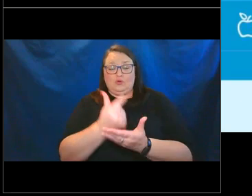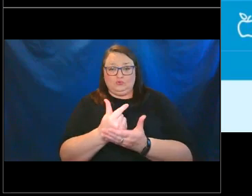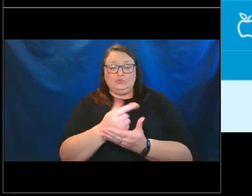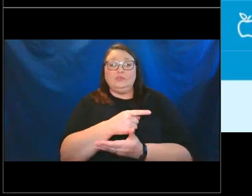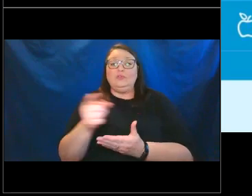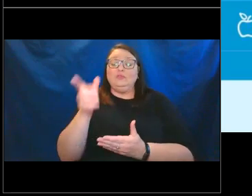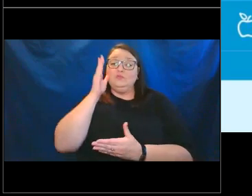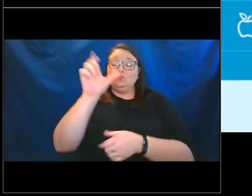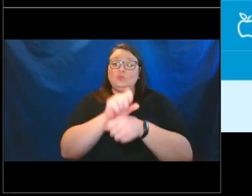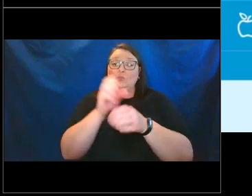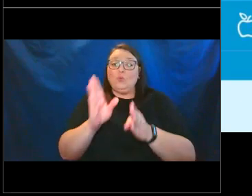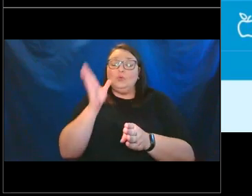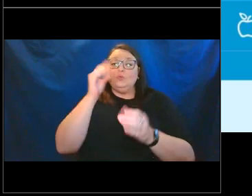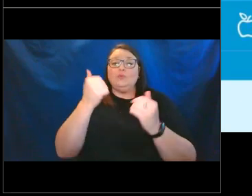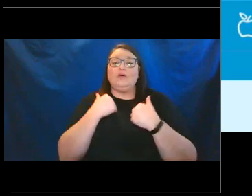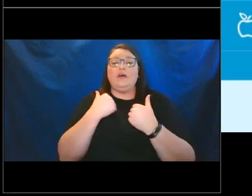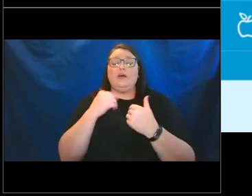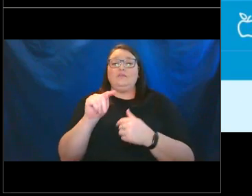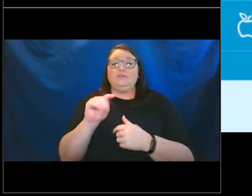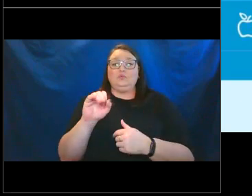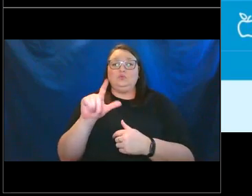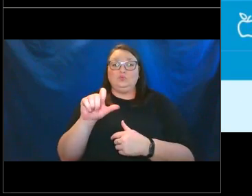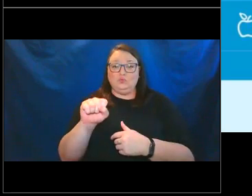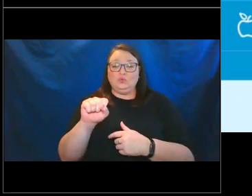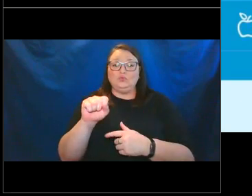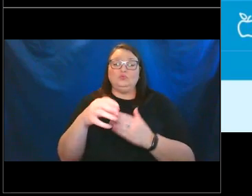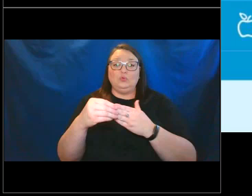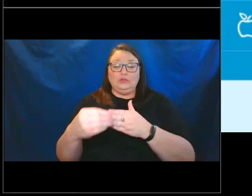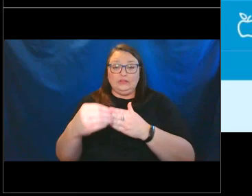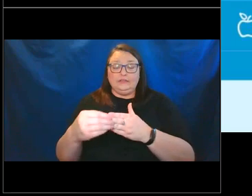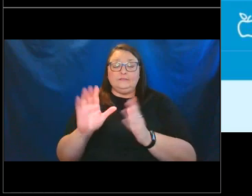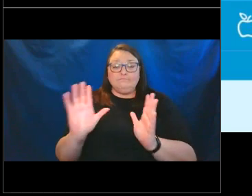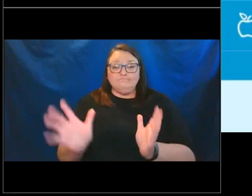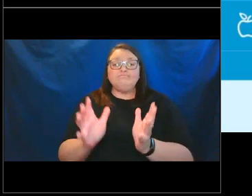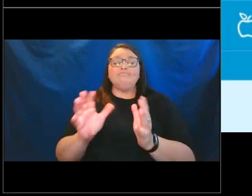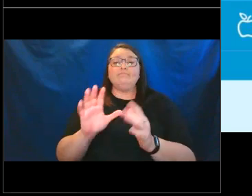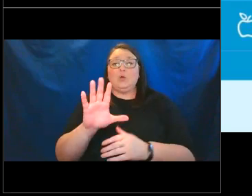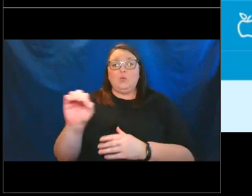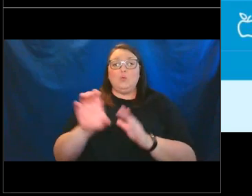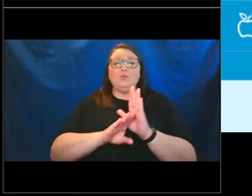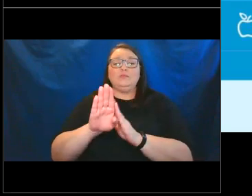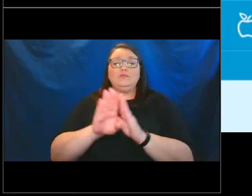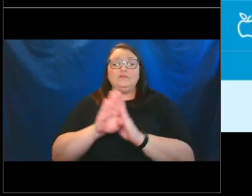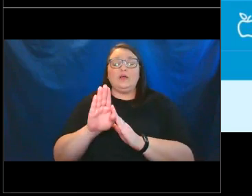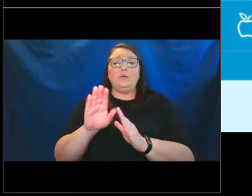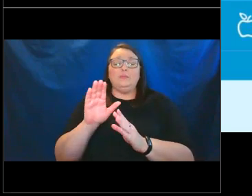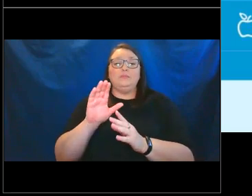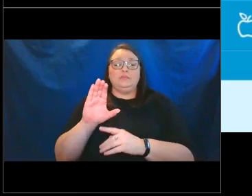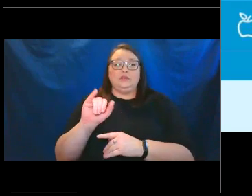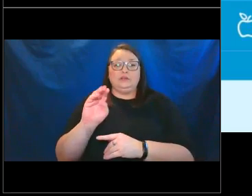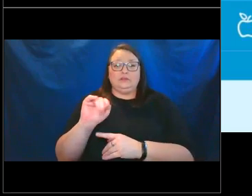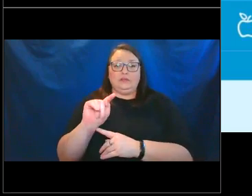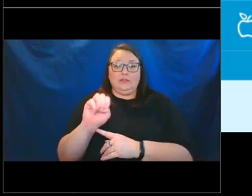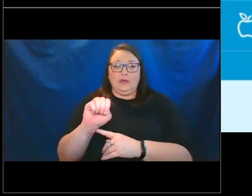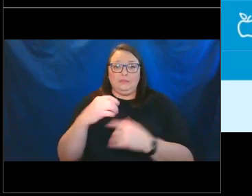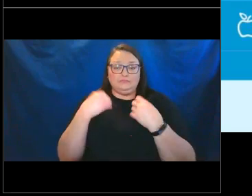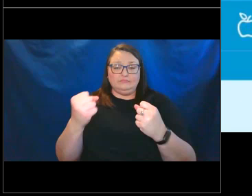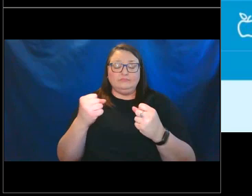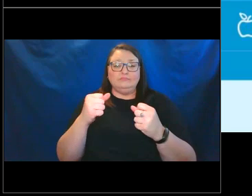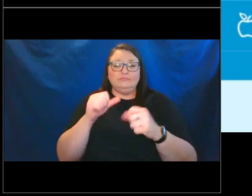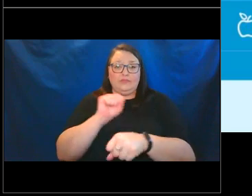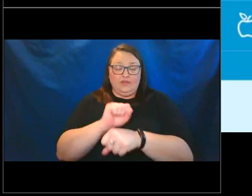will have the tools to lead, steward, and co-develop climate resilience efforts in any sector they pursue at